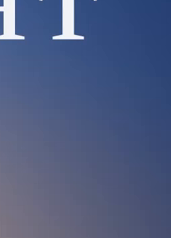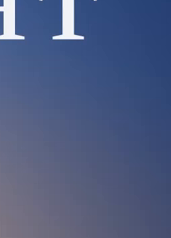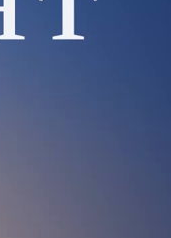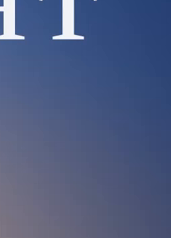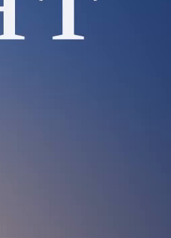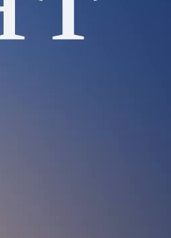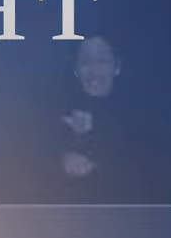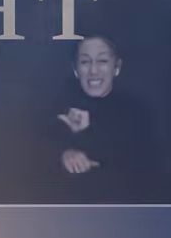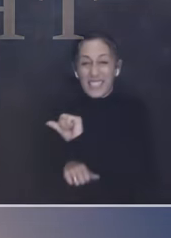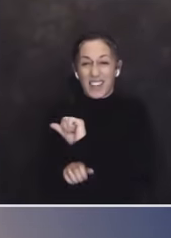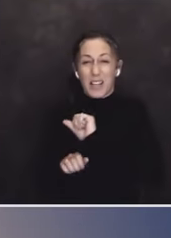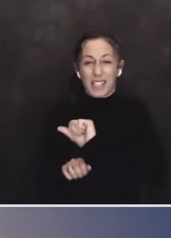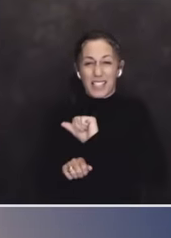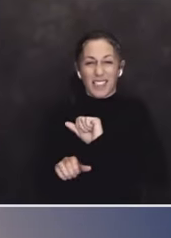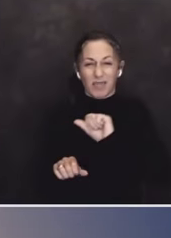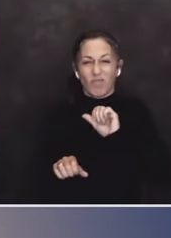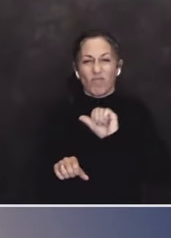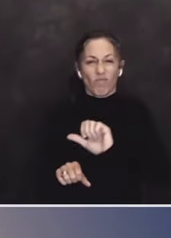Nice song.